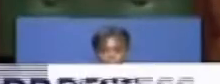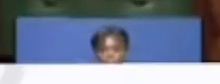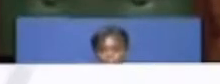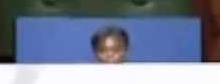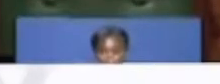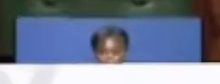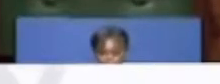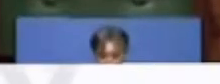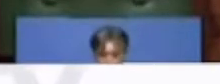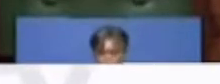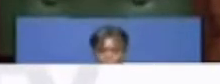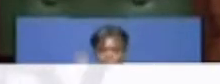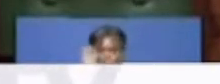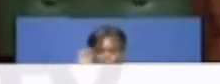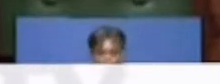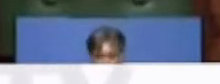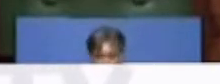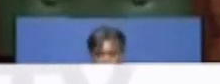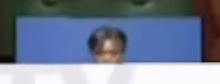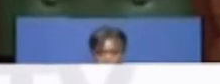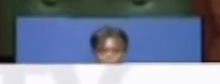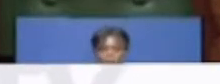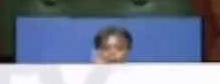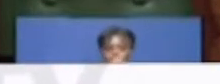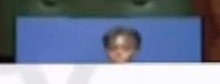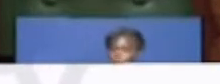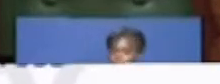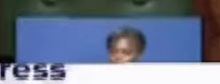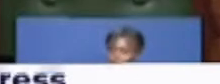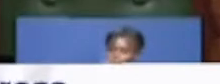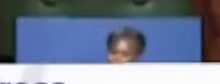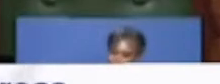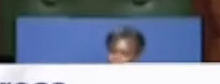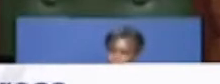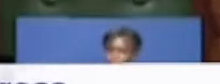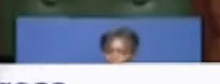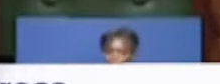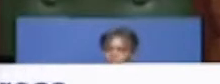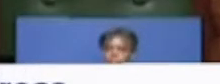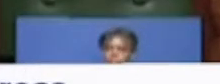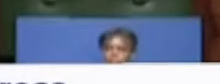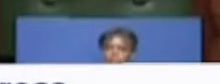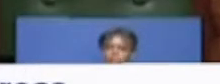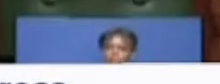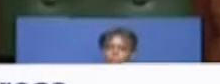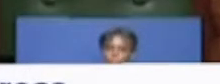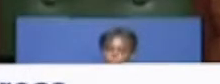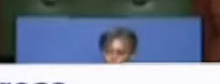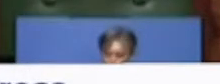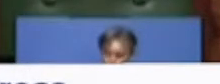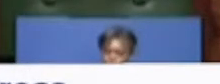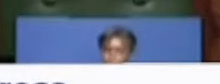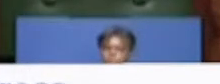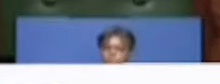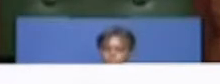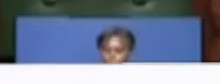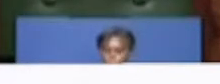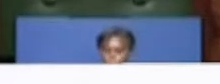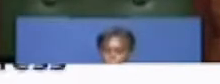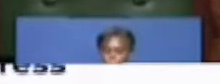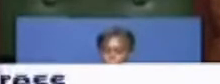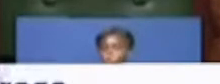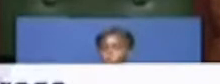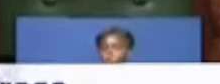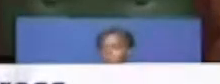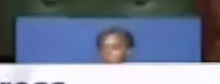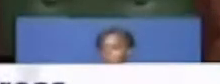East Africans and Africans, we must begin in earnest to break down the walls